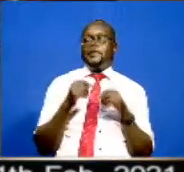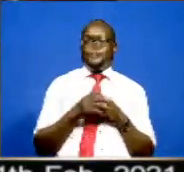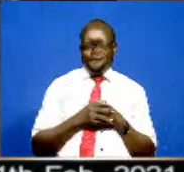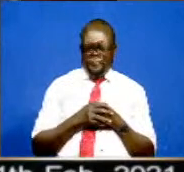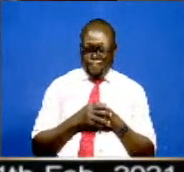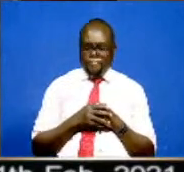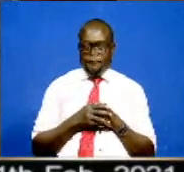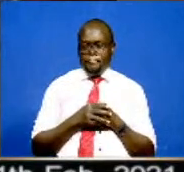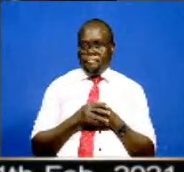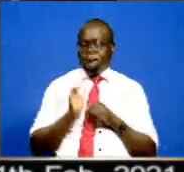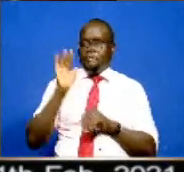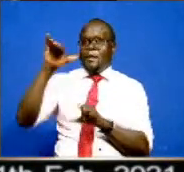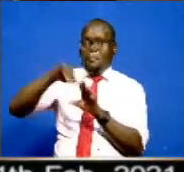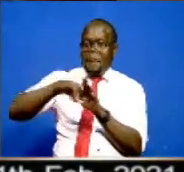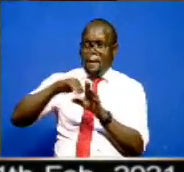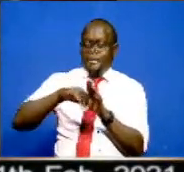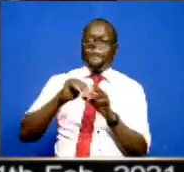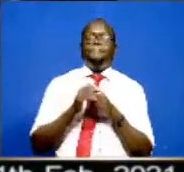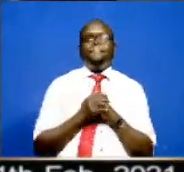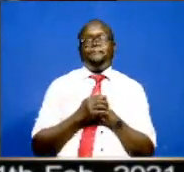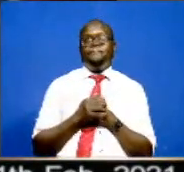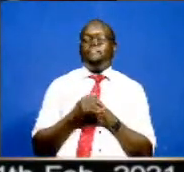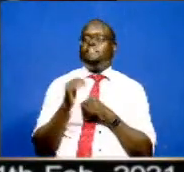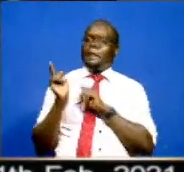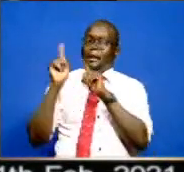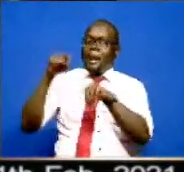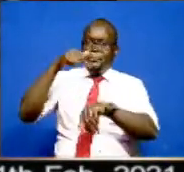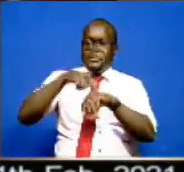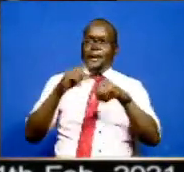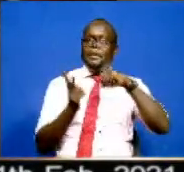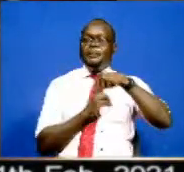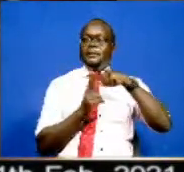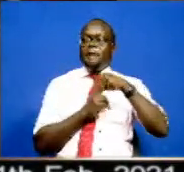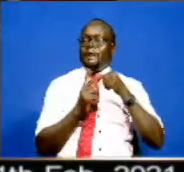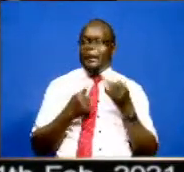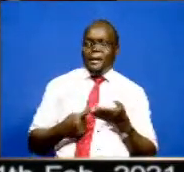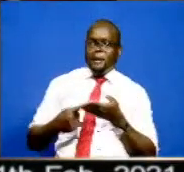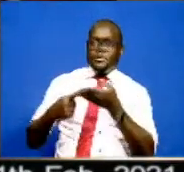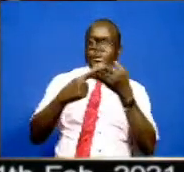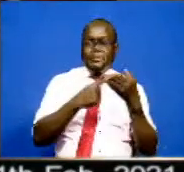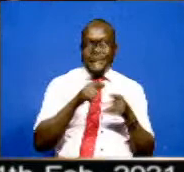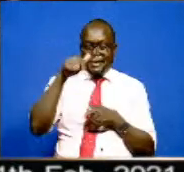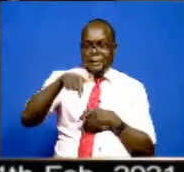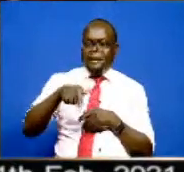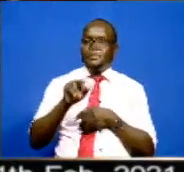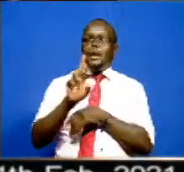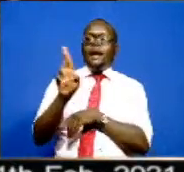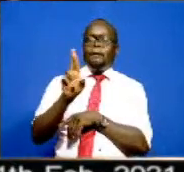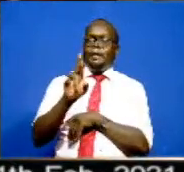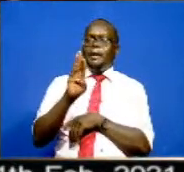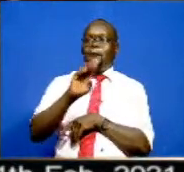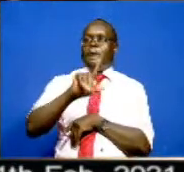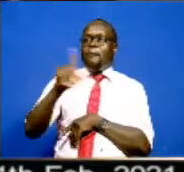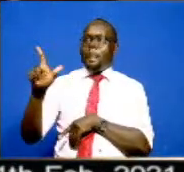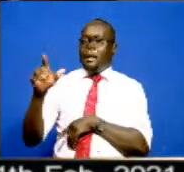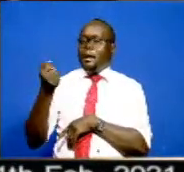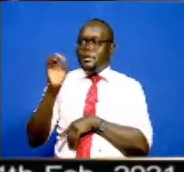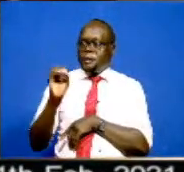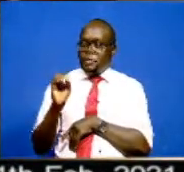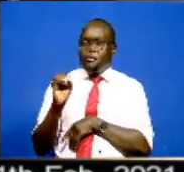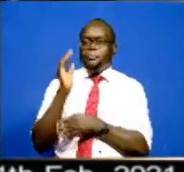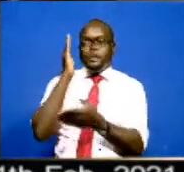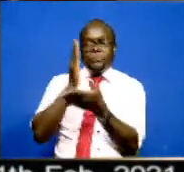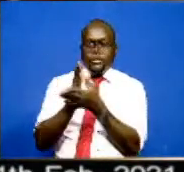message to the members to be here at 7 to discuss this referendum bill. So it is